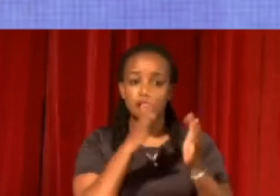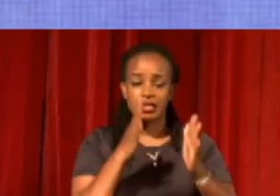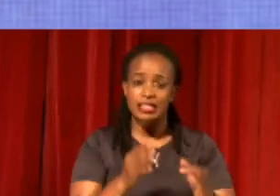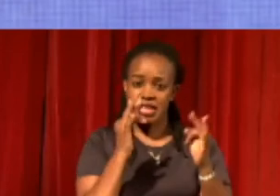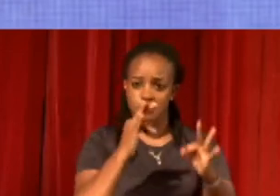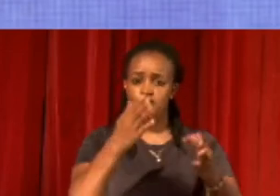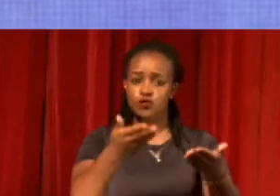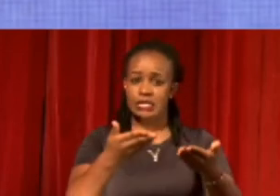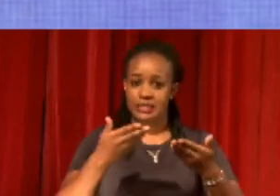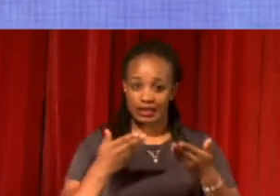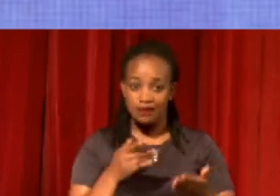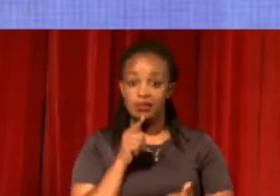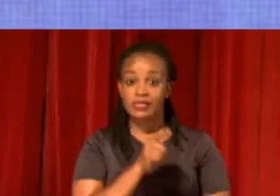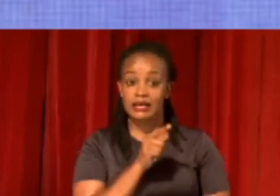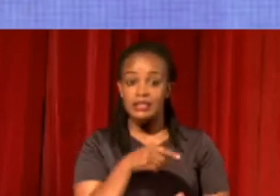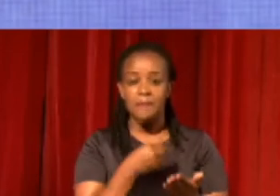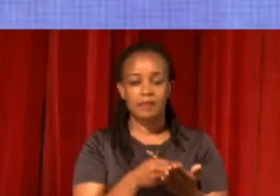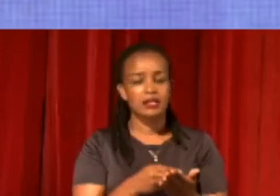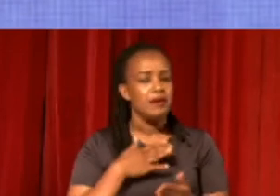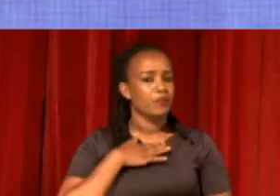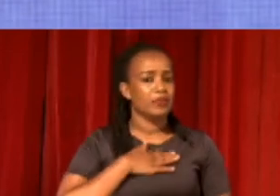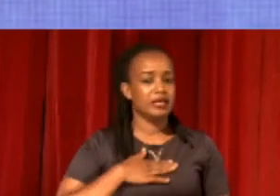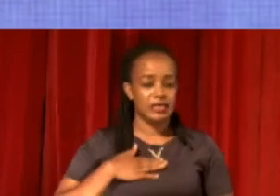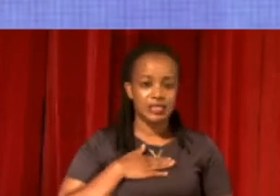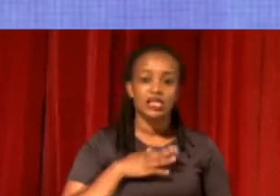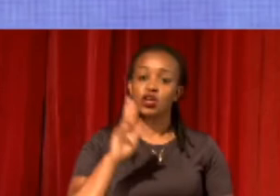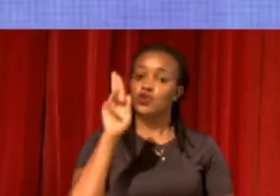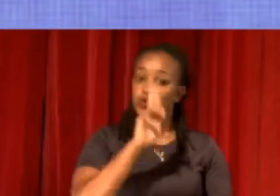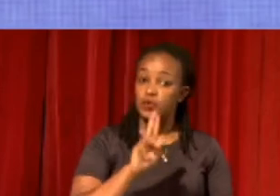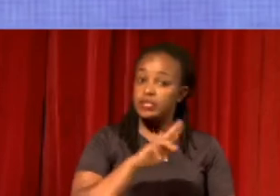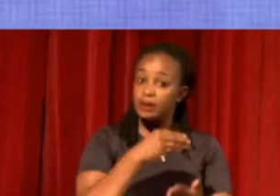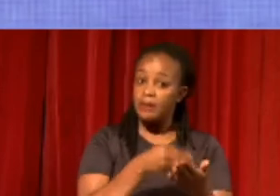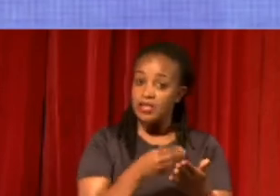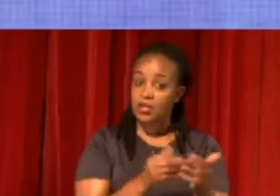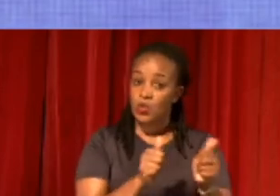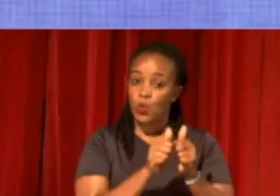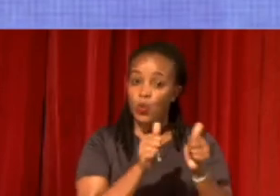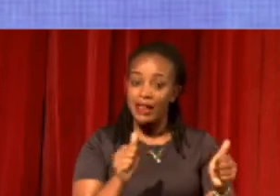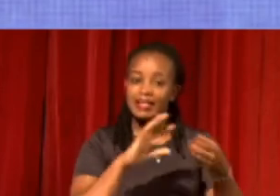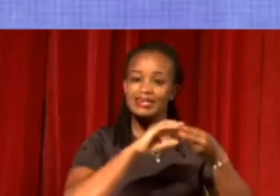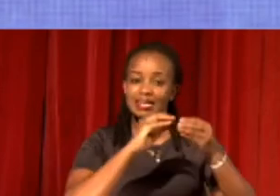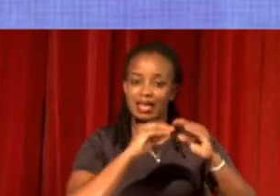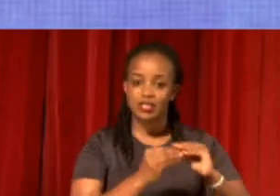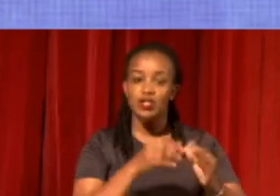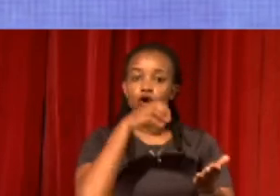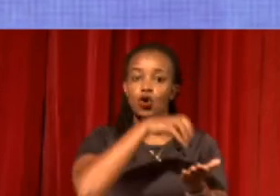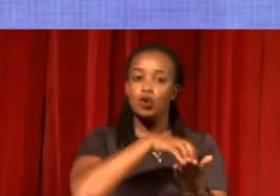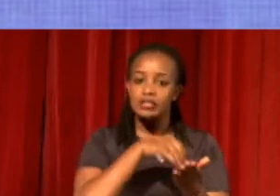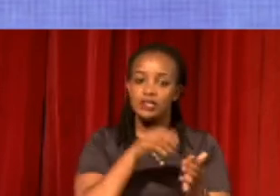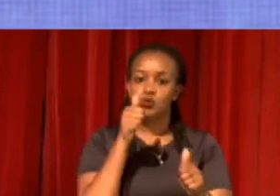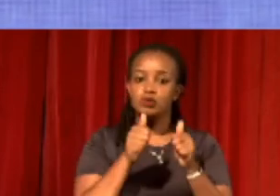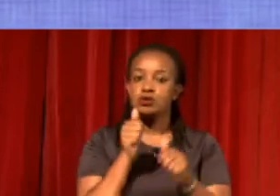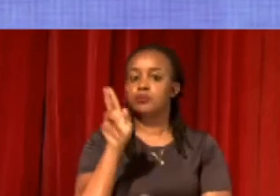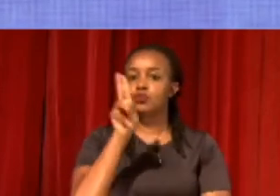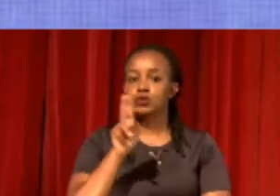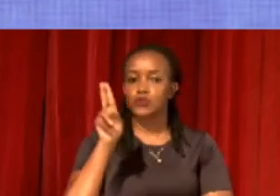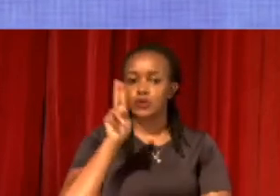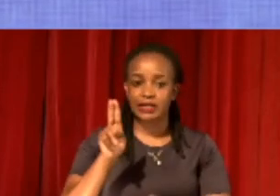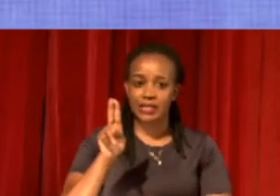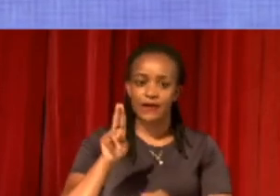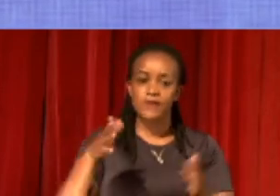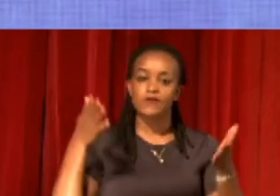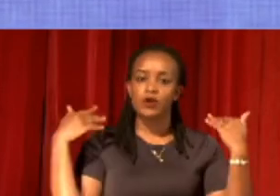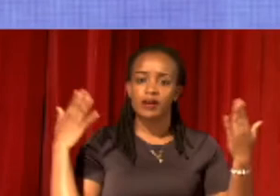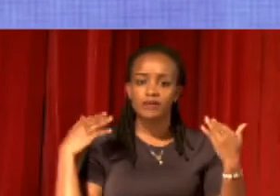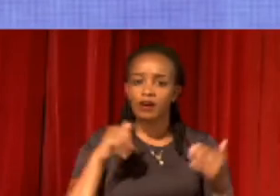make good use of the money. Create content that will last beyond COVID-19, that we can